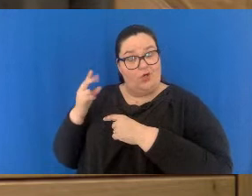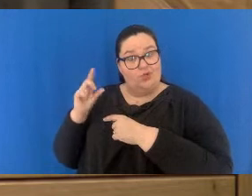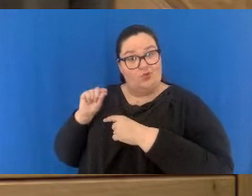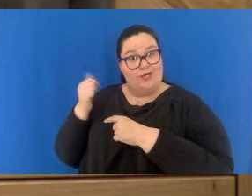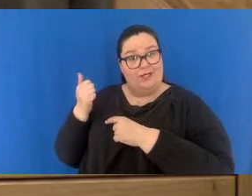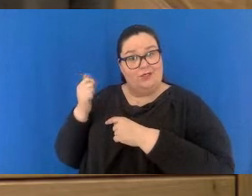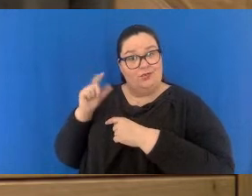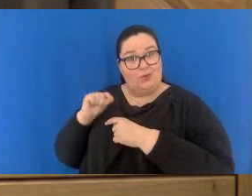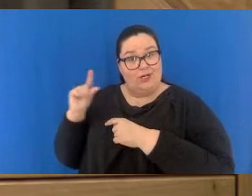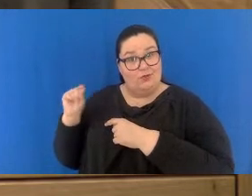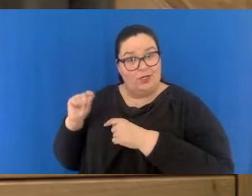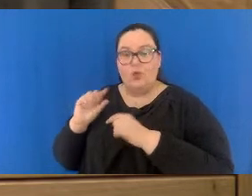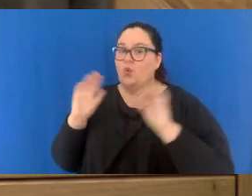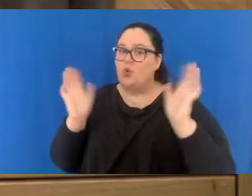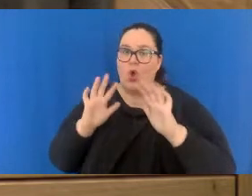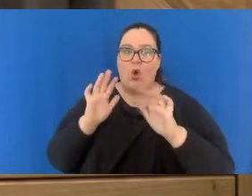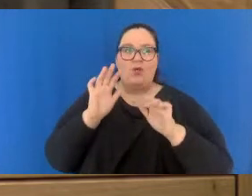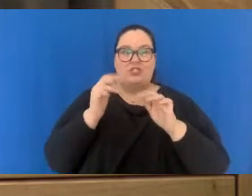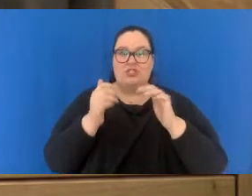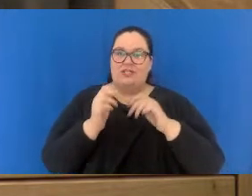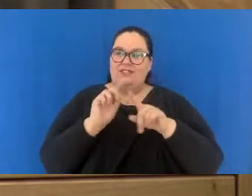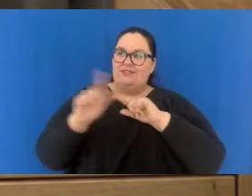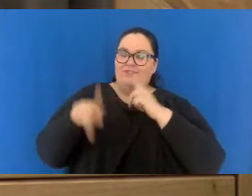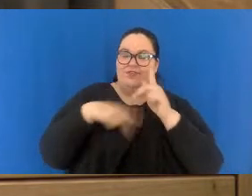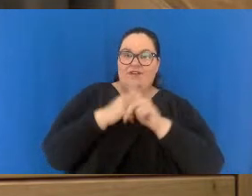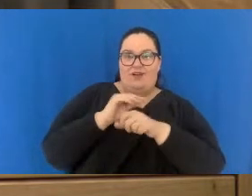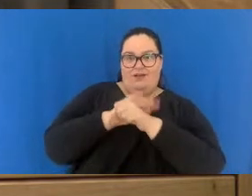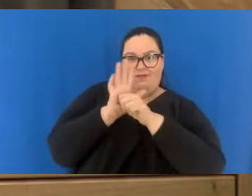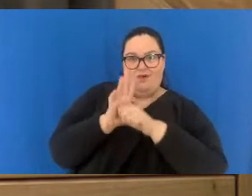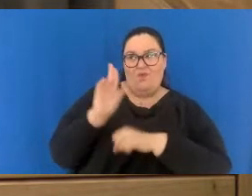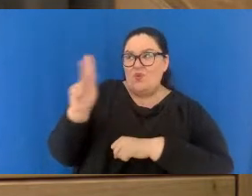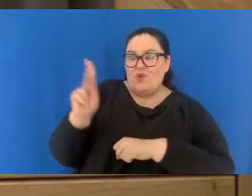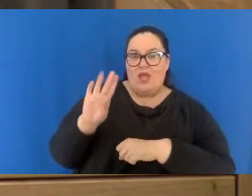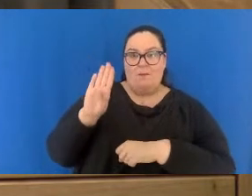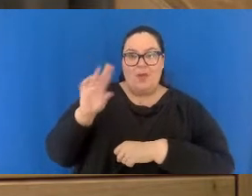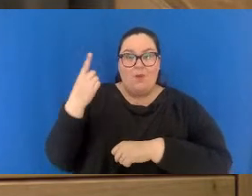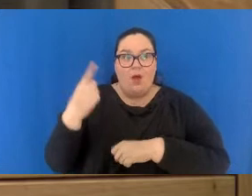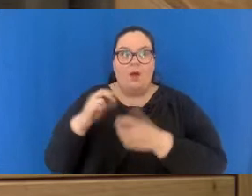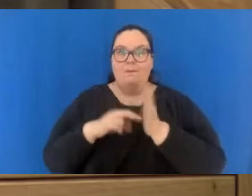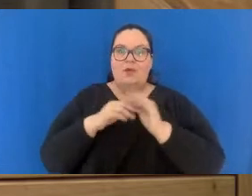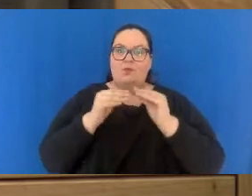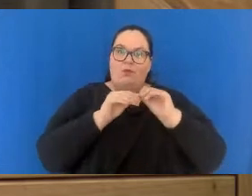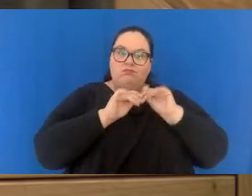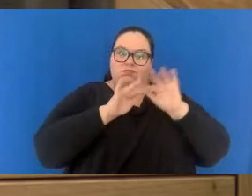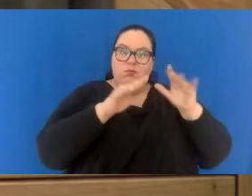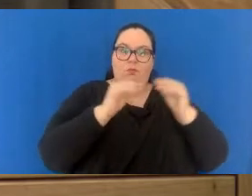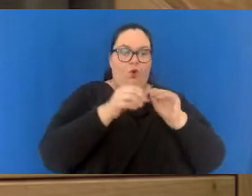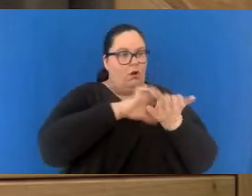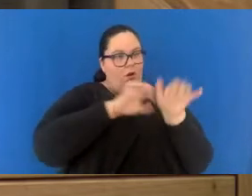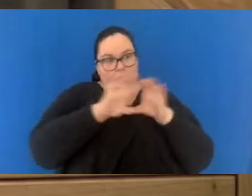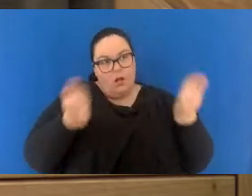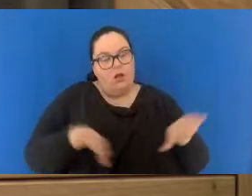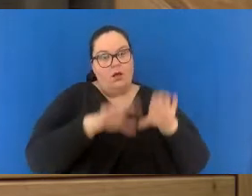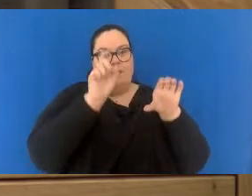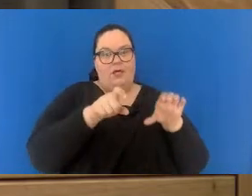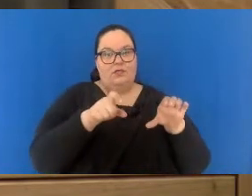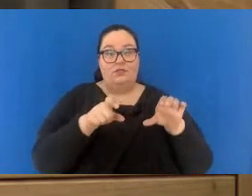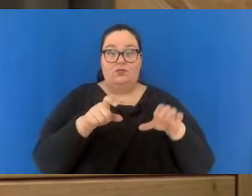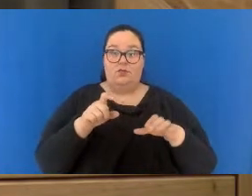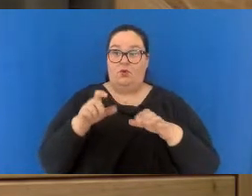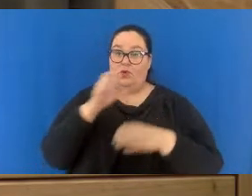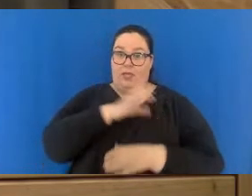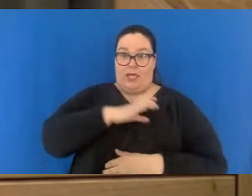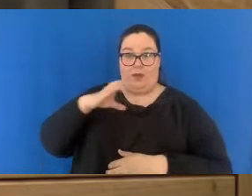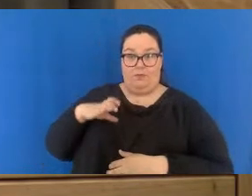stronger measures to get this outbreak under control. Cabinet and the All-Party Cabinet Committee on COVID-19